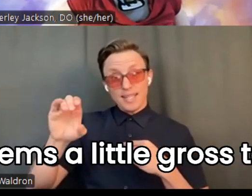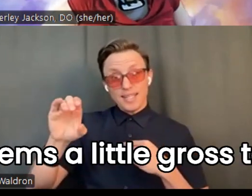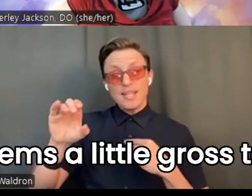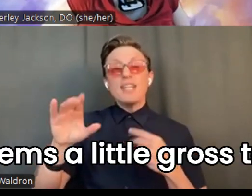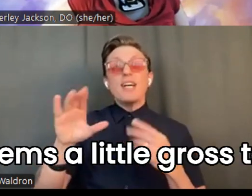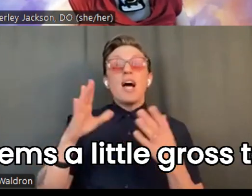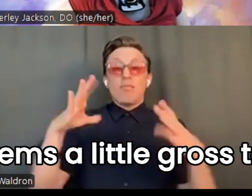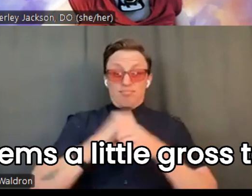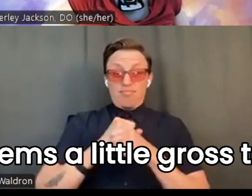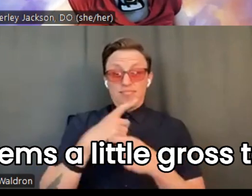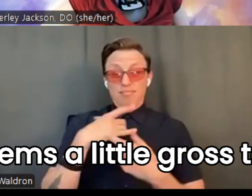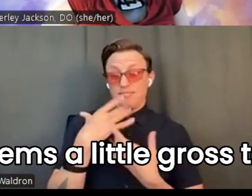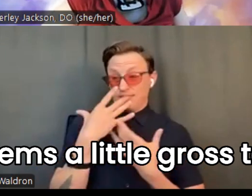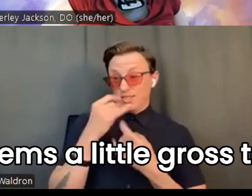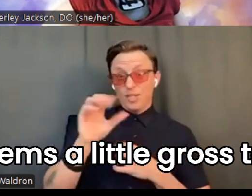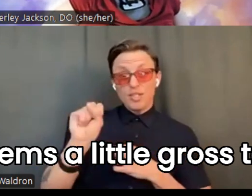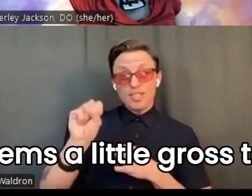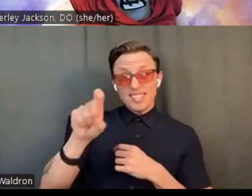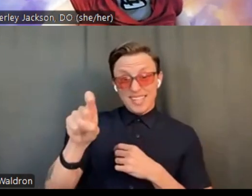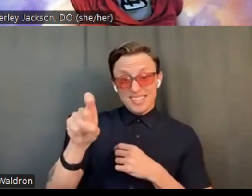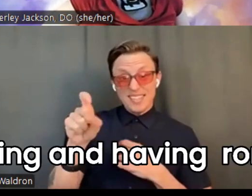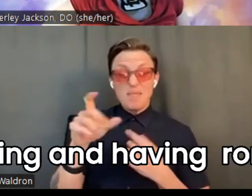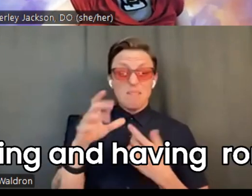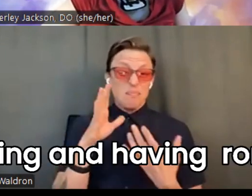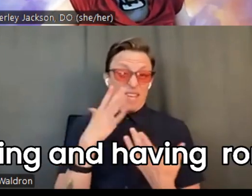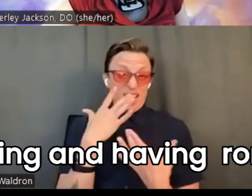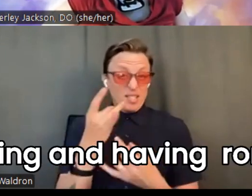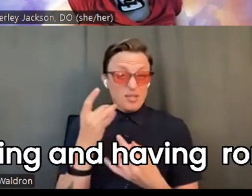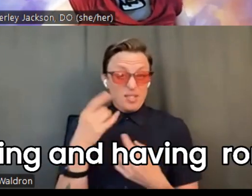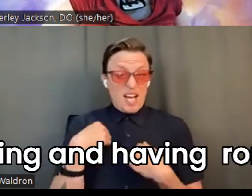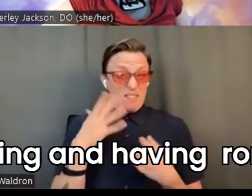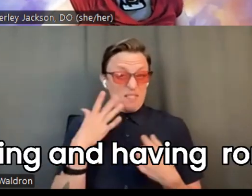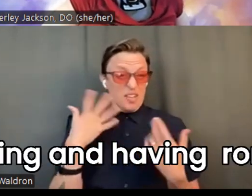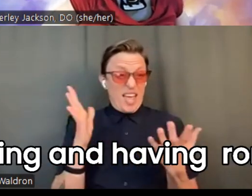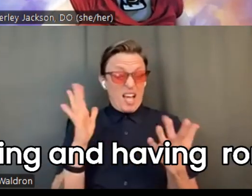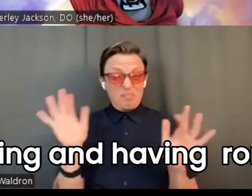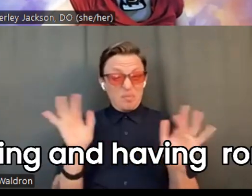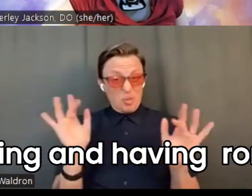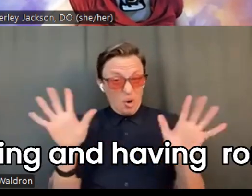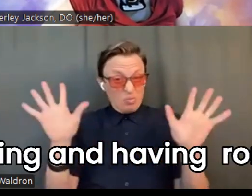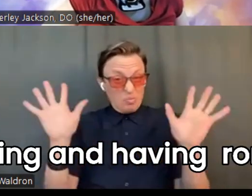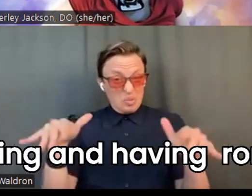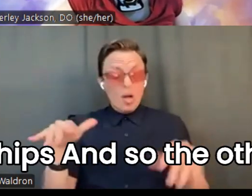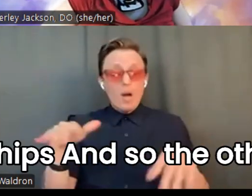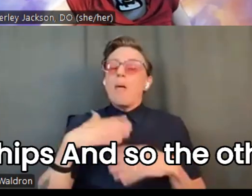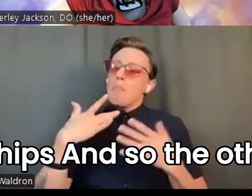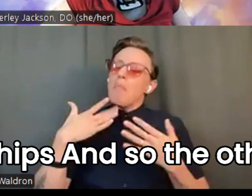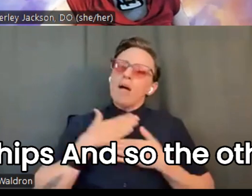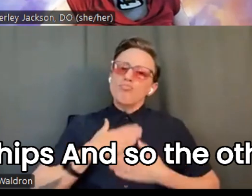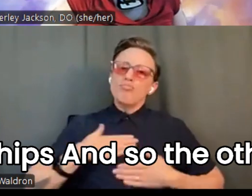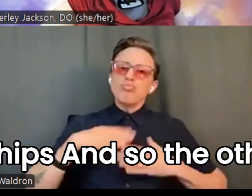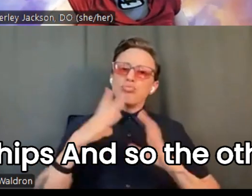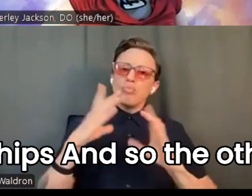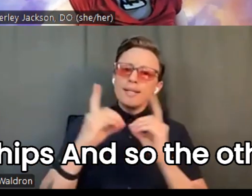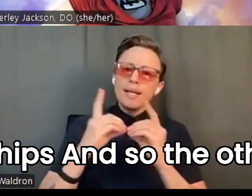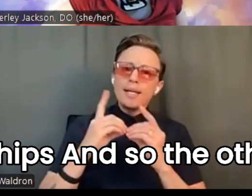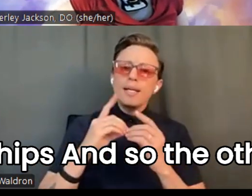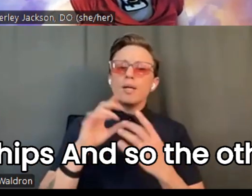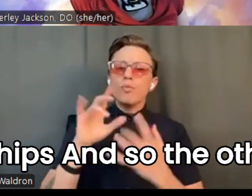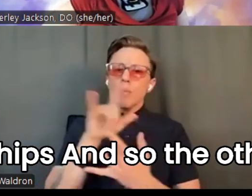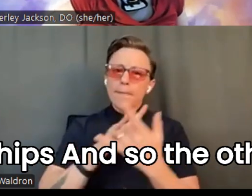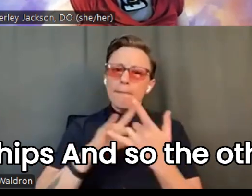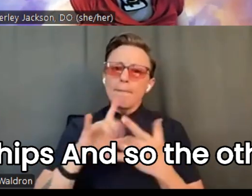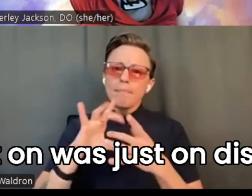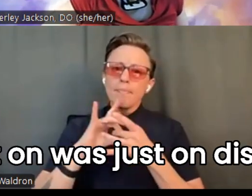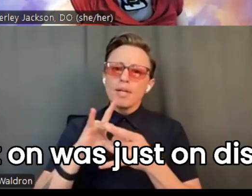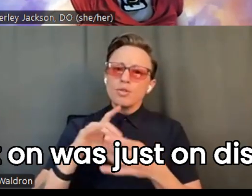in sex, and it seems a little gross to me, but I do like dating and having romantic relationships. And